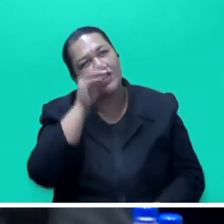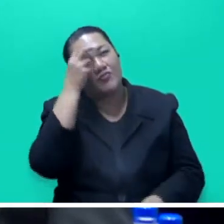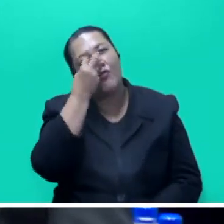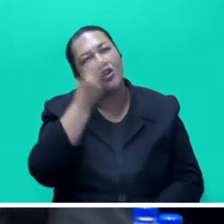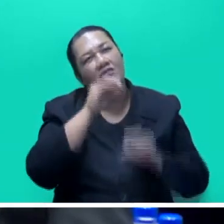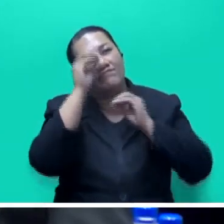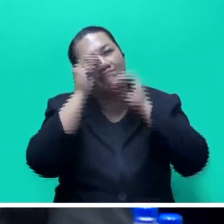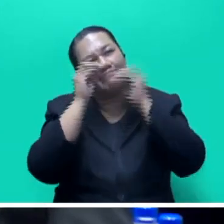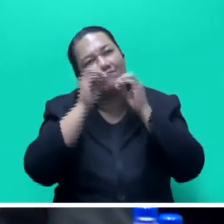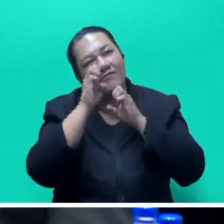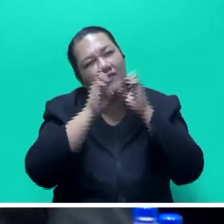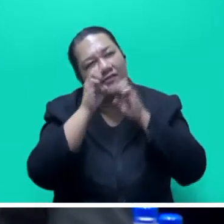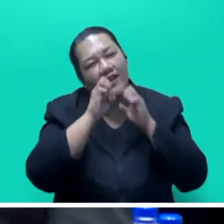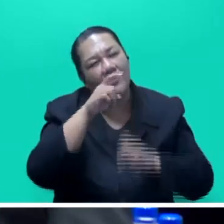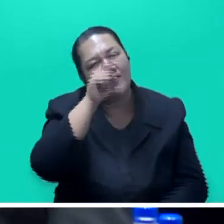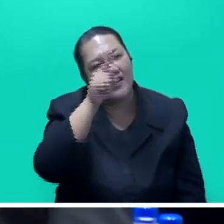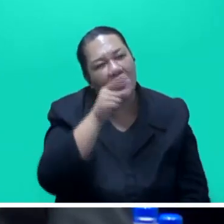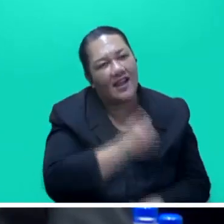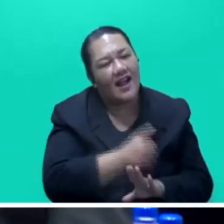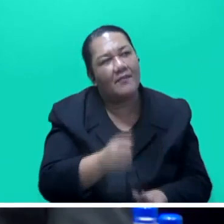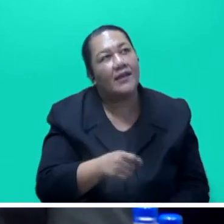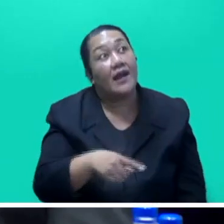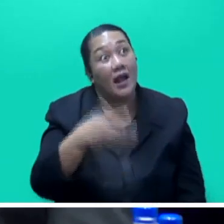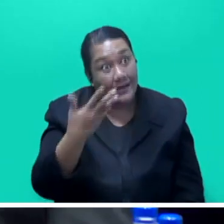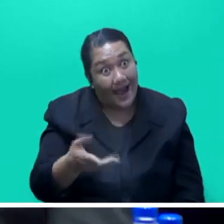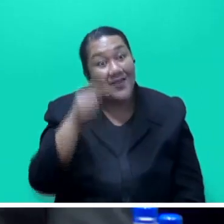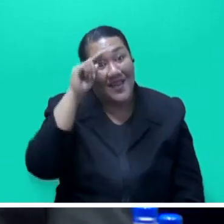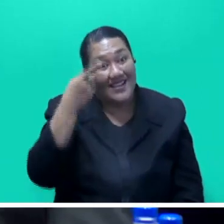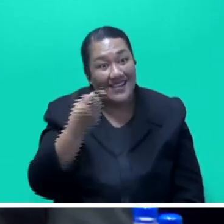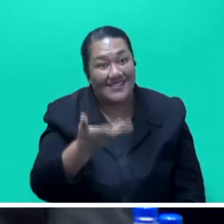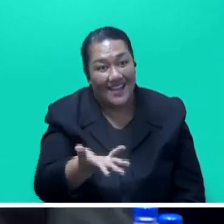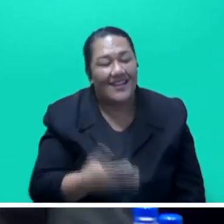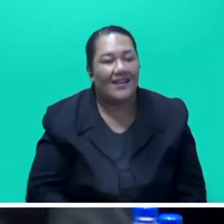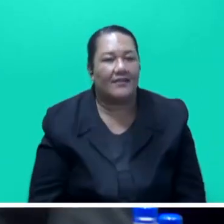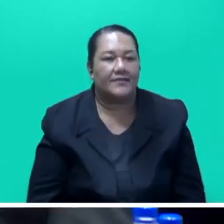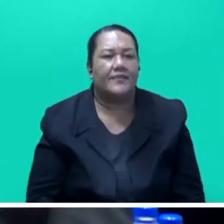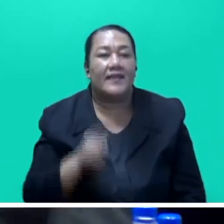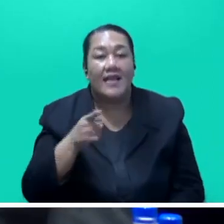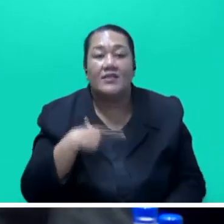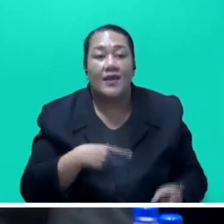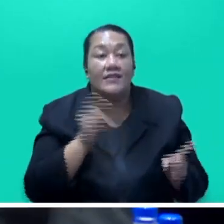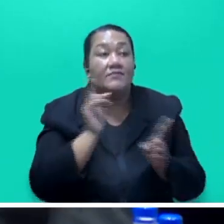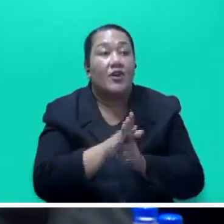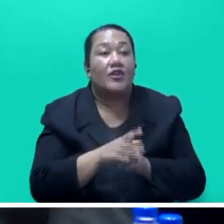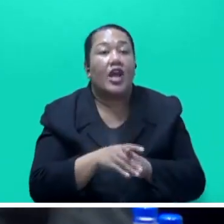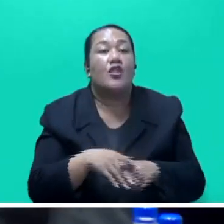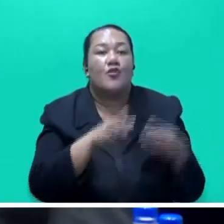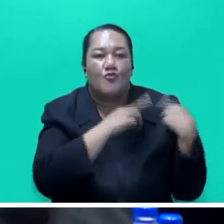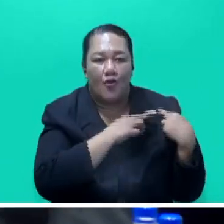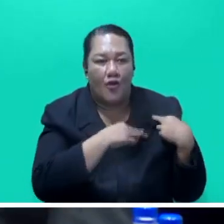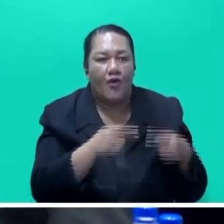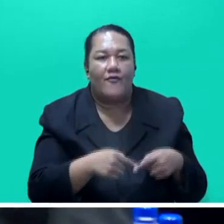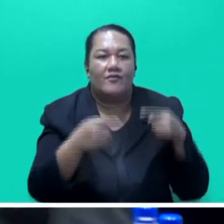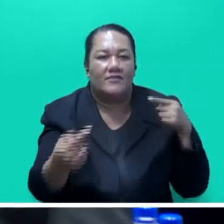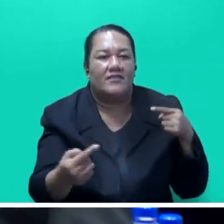you actually understand and learn. And that is why we always talked about the importance of the role of the opposition. And I hope